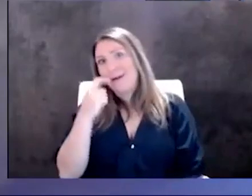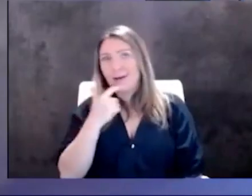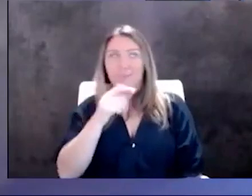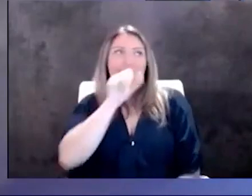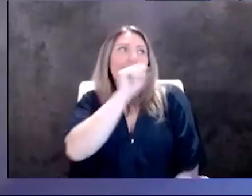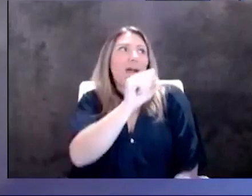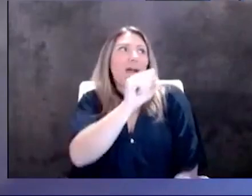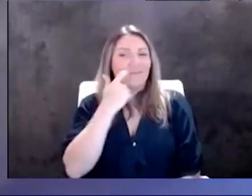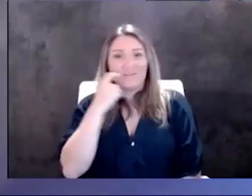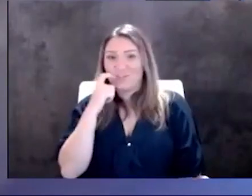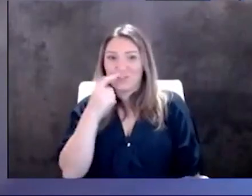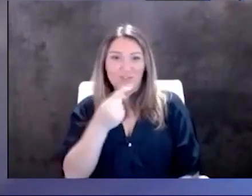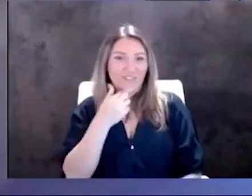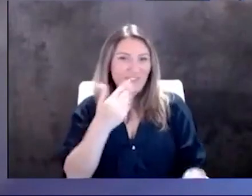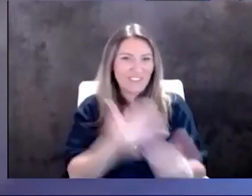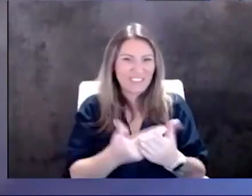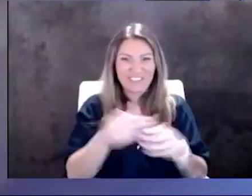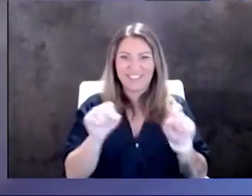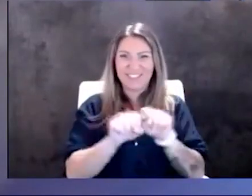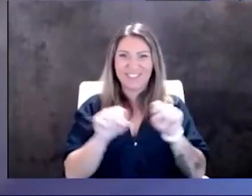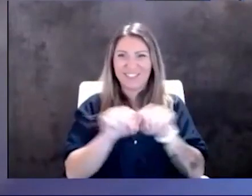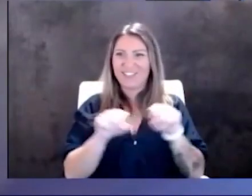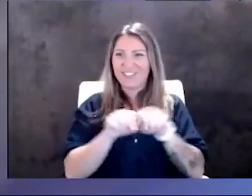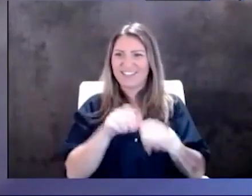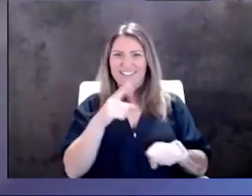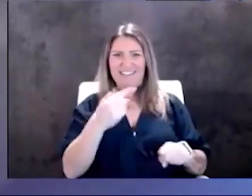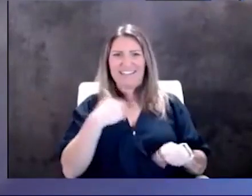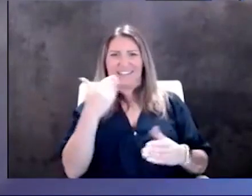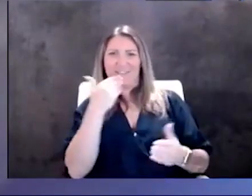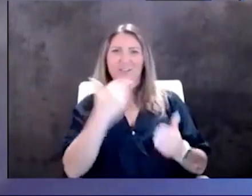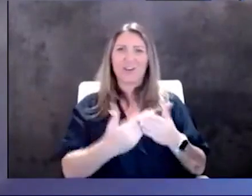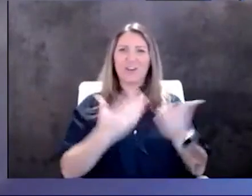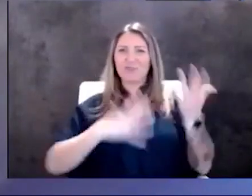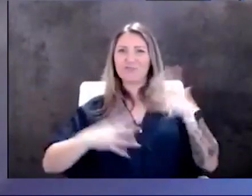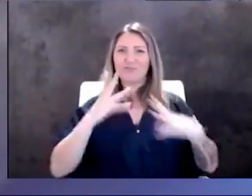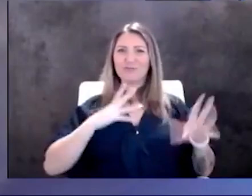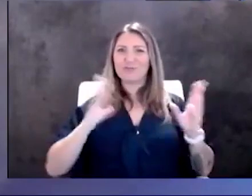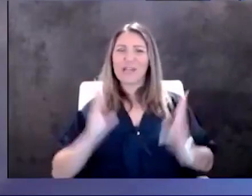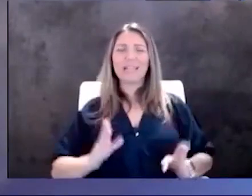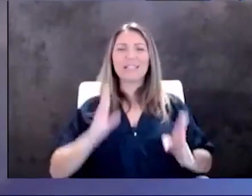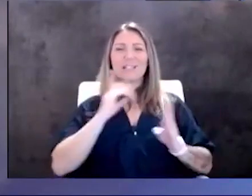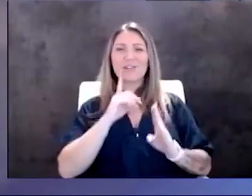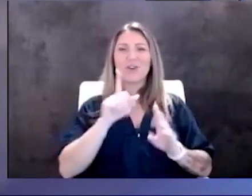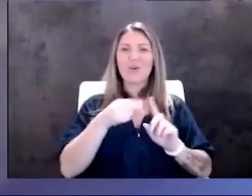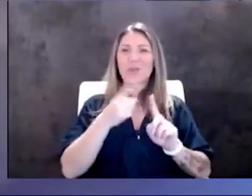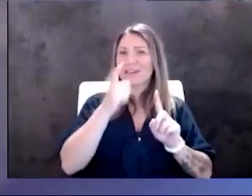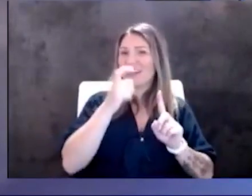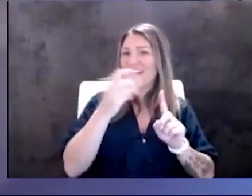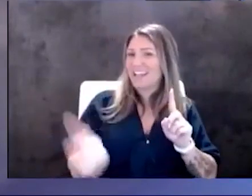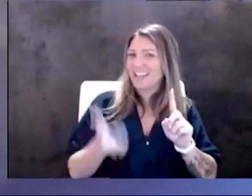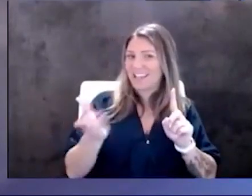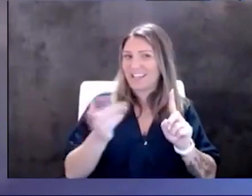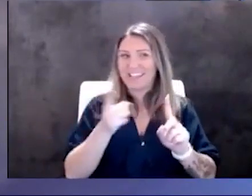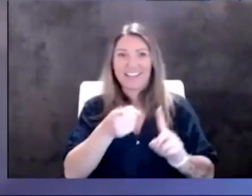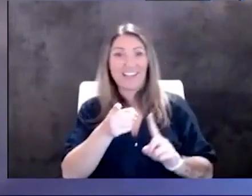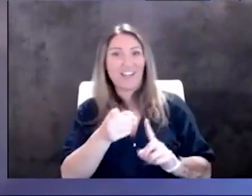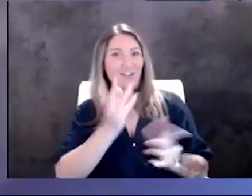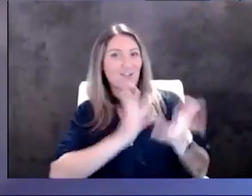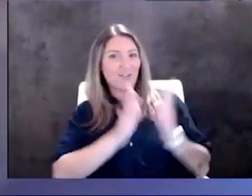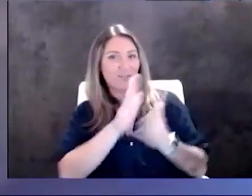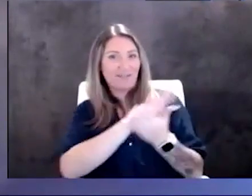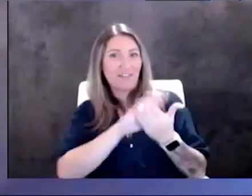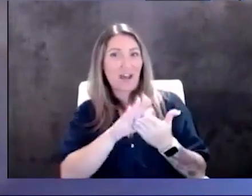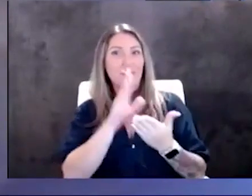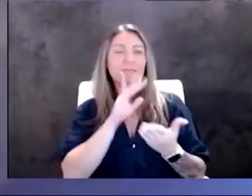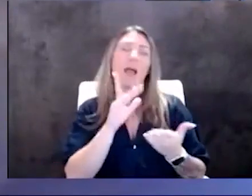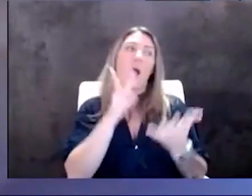good good. Yeah, you, me, and Dr. Mahomes. Sayed's kind of a good snappy dresser. Have you ever seen him when he's not covered up his he is a very white snappy coat? dresser. I would aspire to be that. But, when you